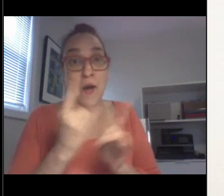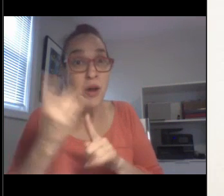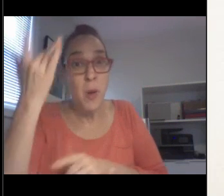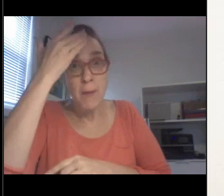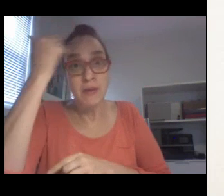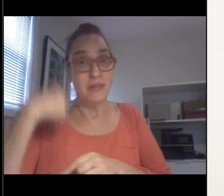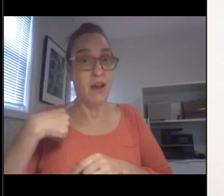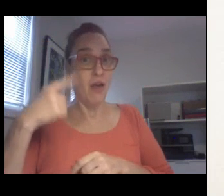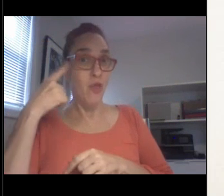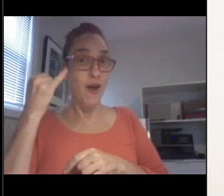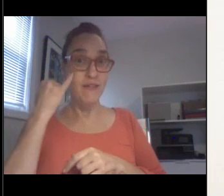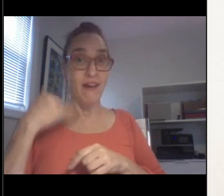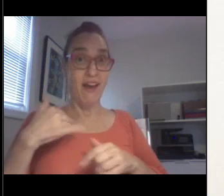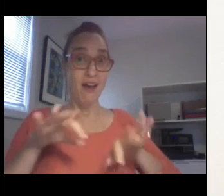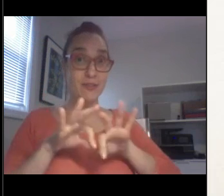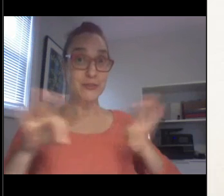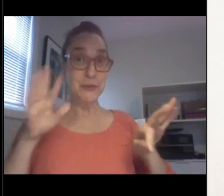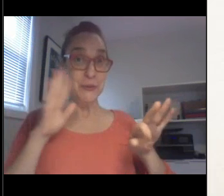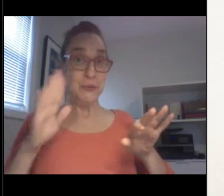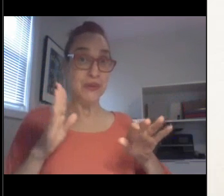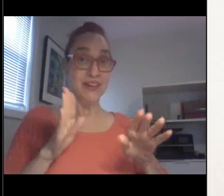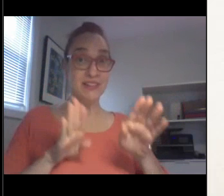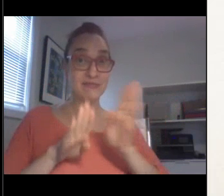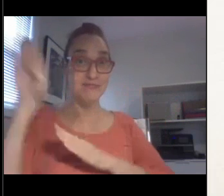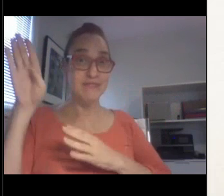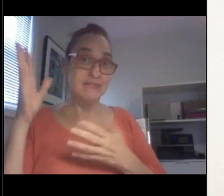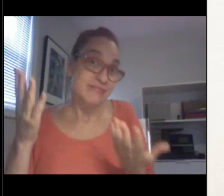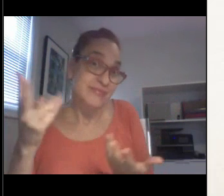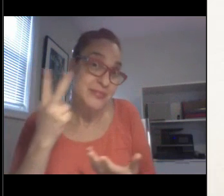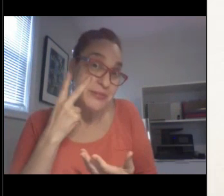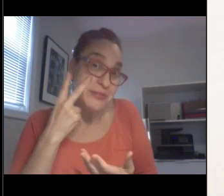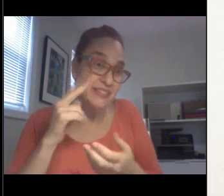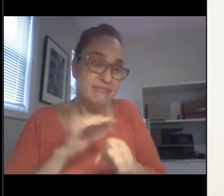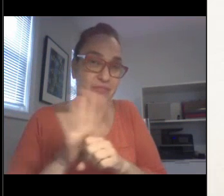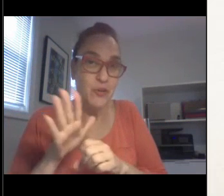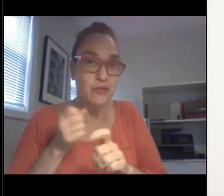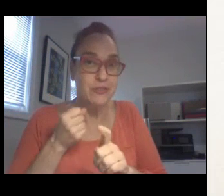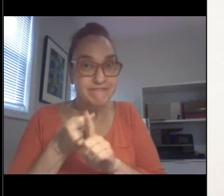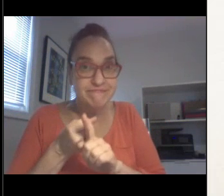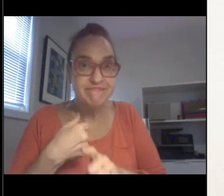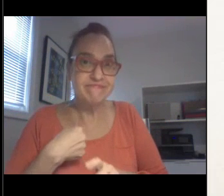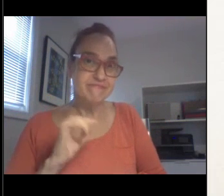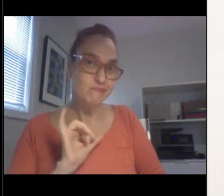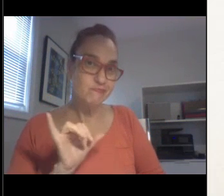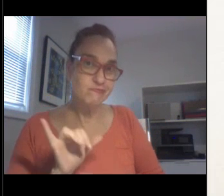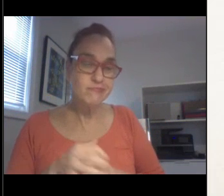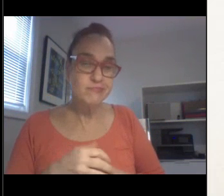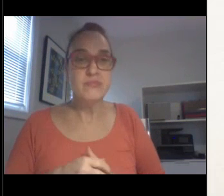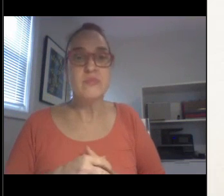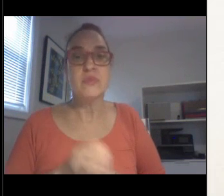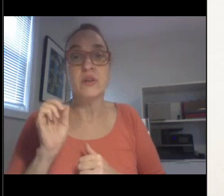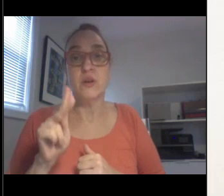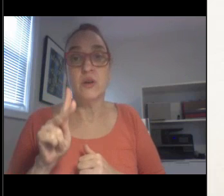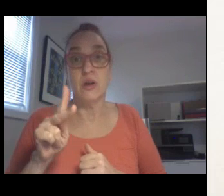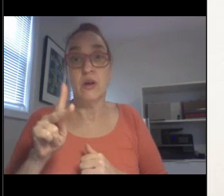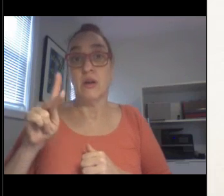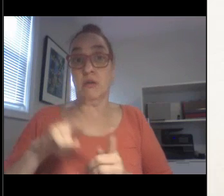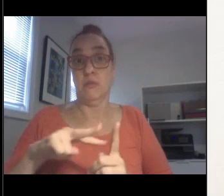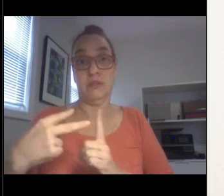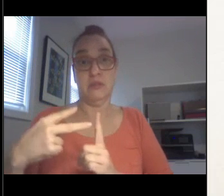Right, so positionality. What is positionality? It's one subject position, right? As a useful mechanism